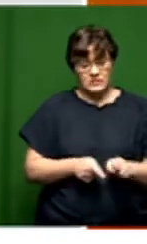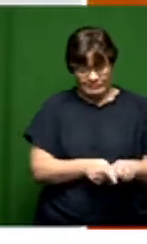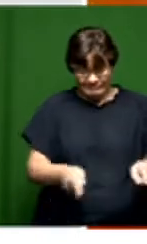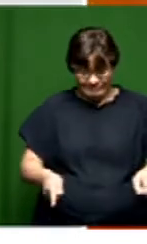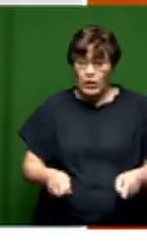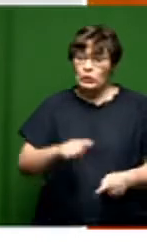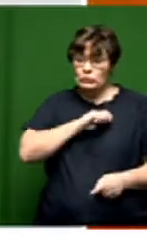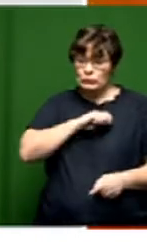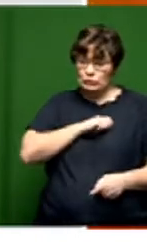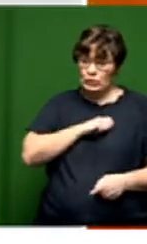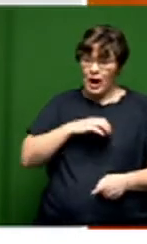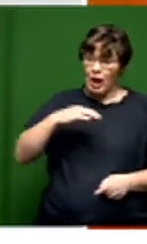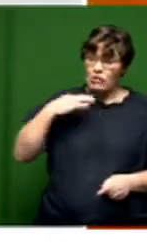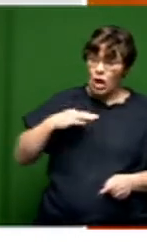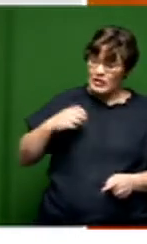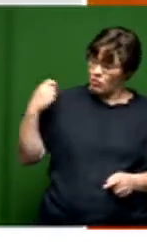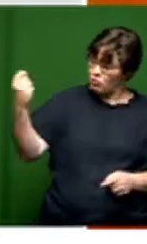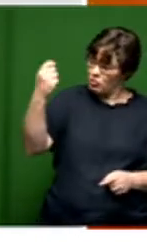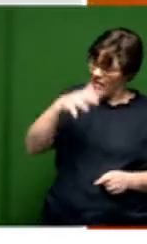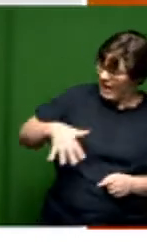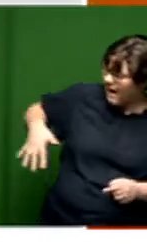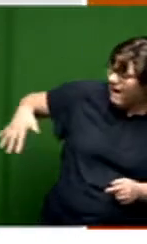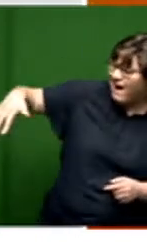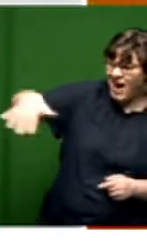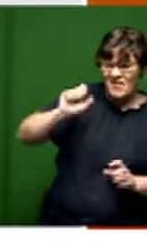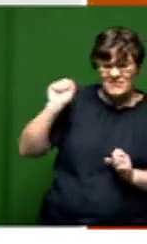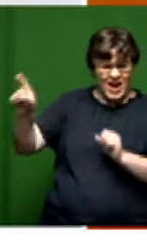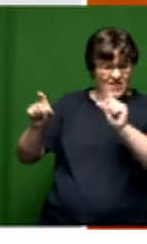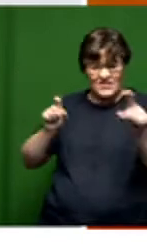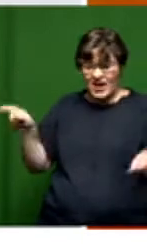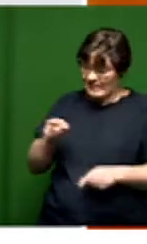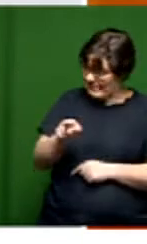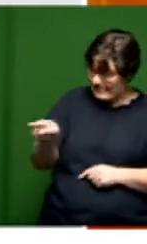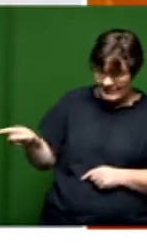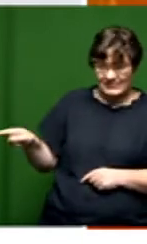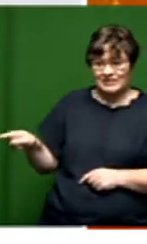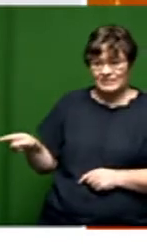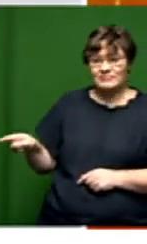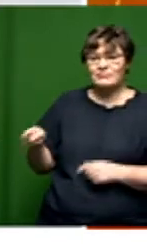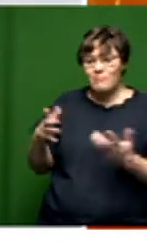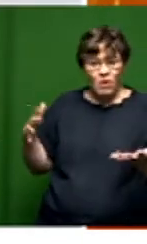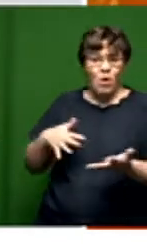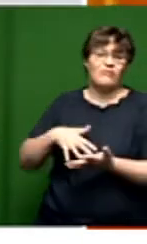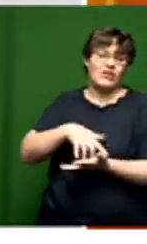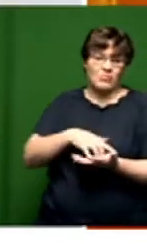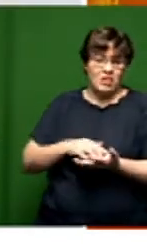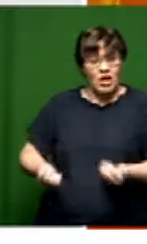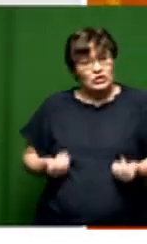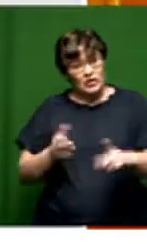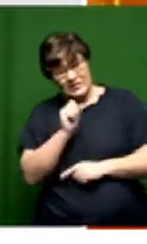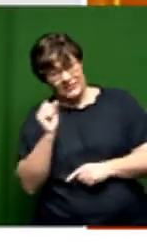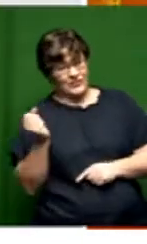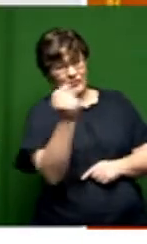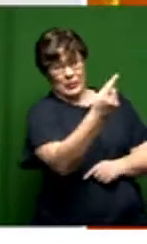in most hard to reach areas, rural areas, they are farther from services. So